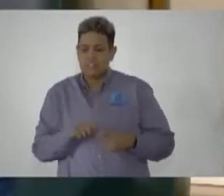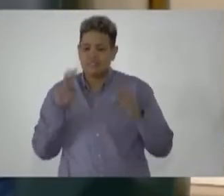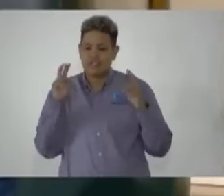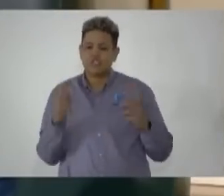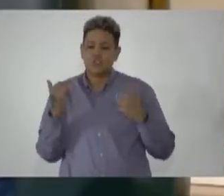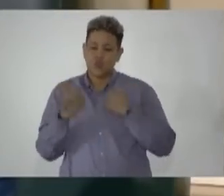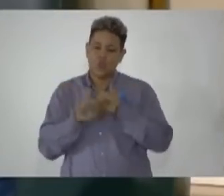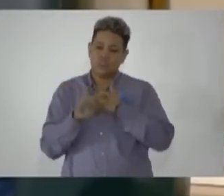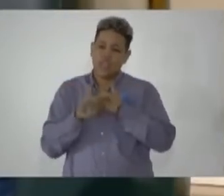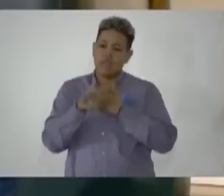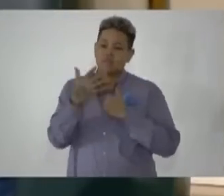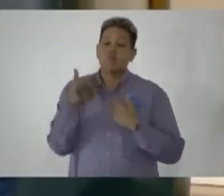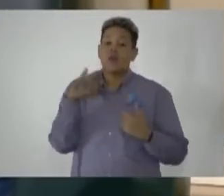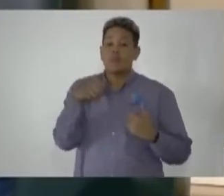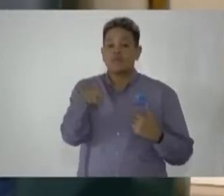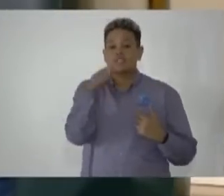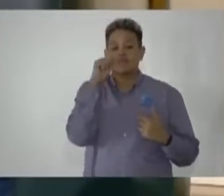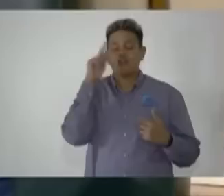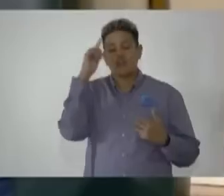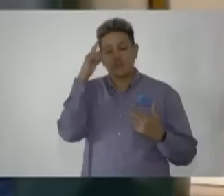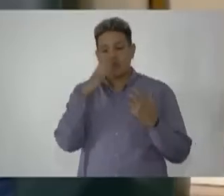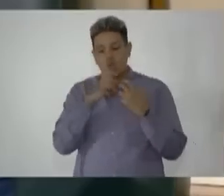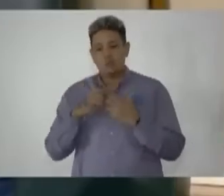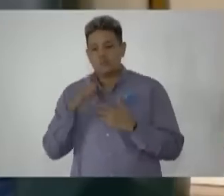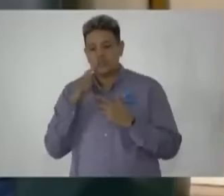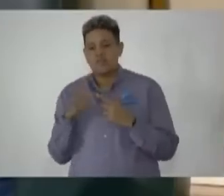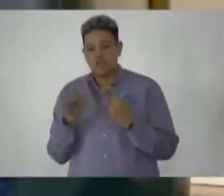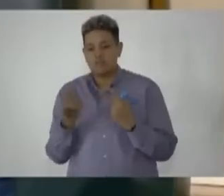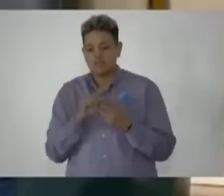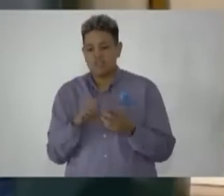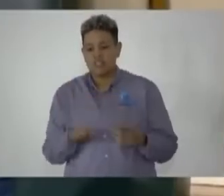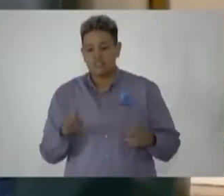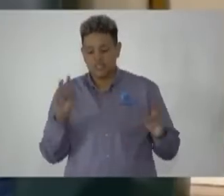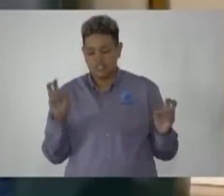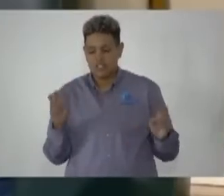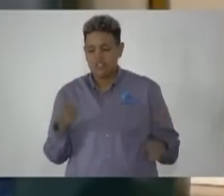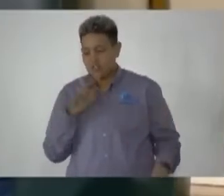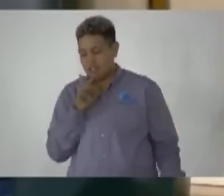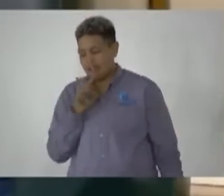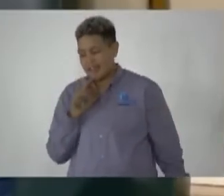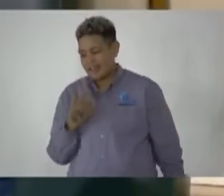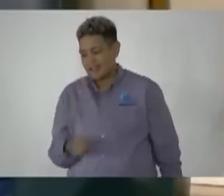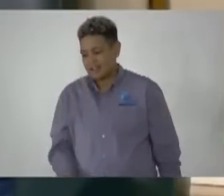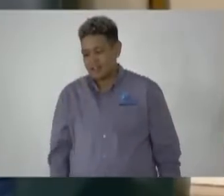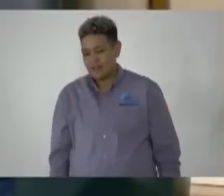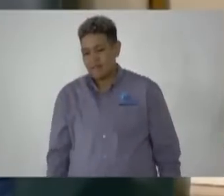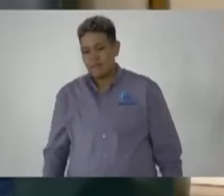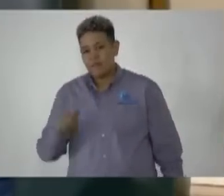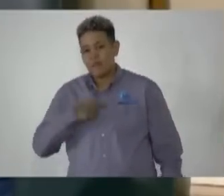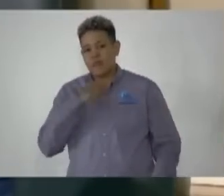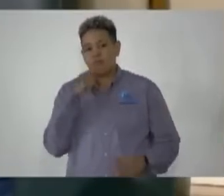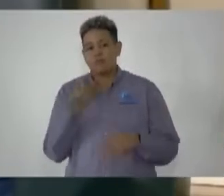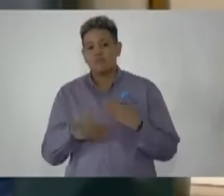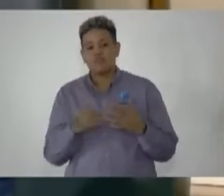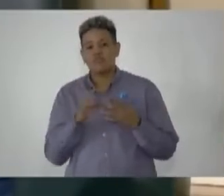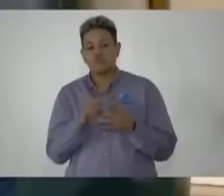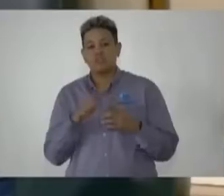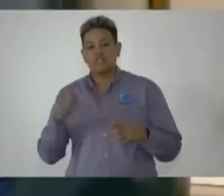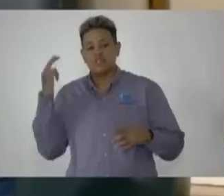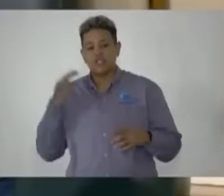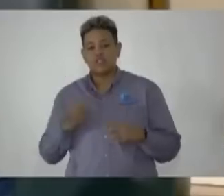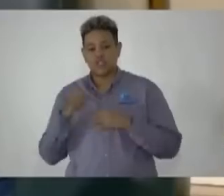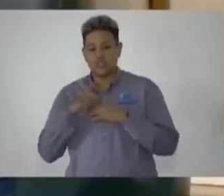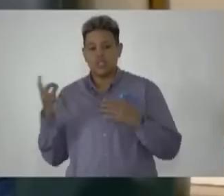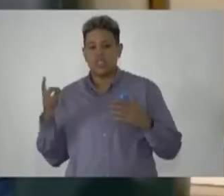this time. So I'm asking for the cooperation of the opposition on this matter, and that we proceed on this historic